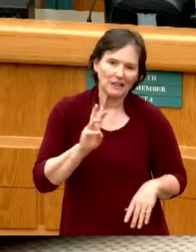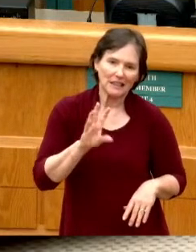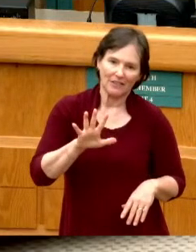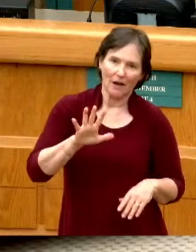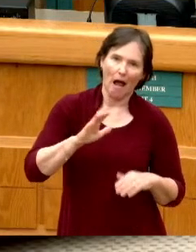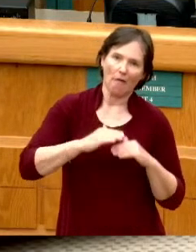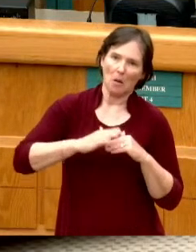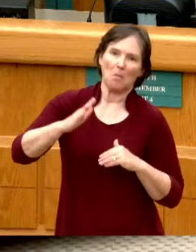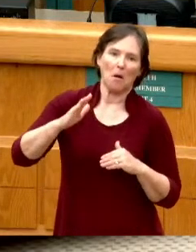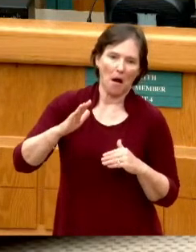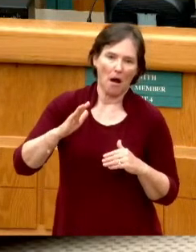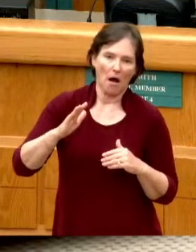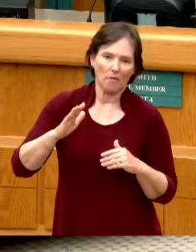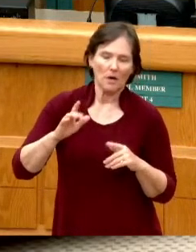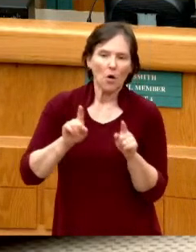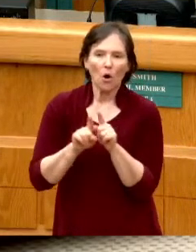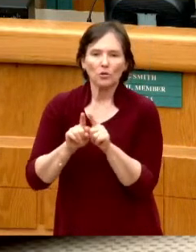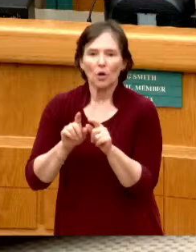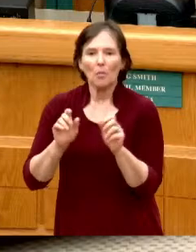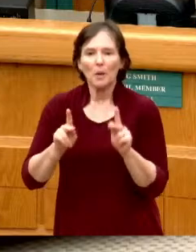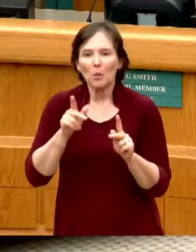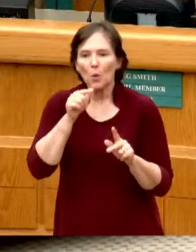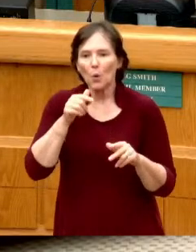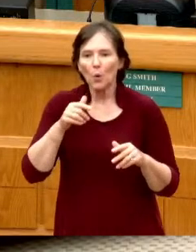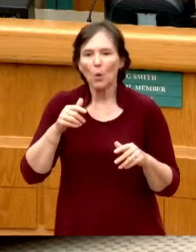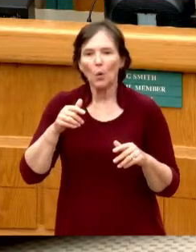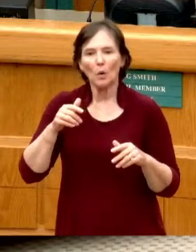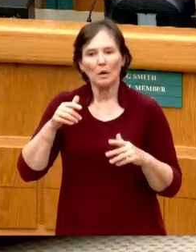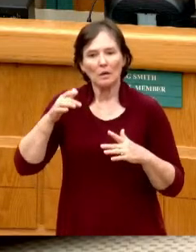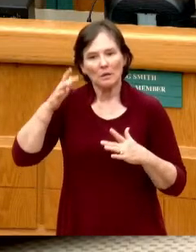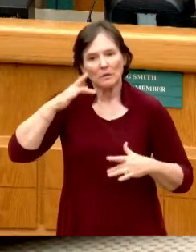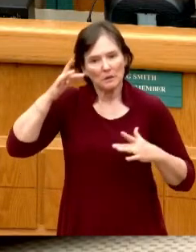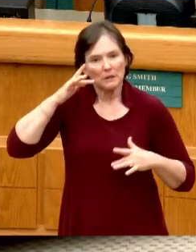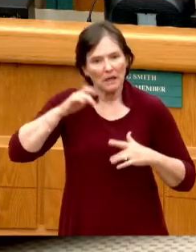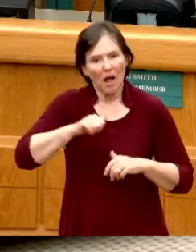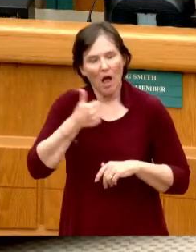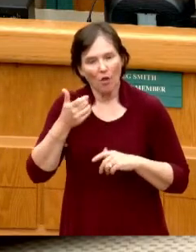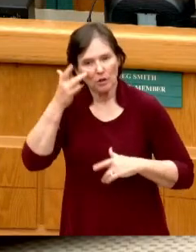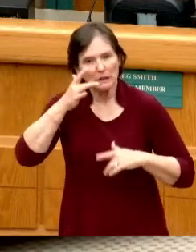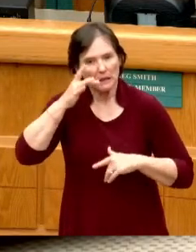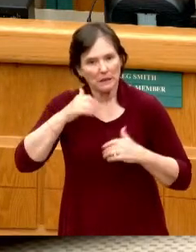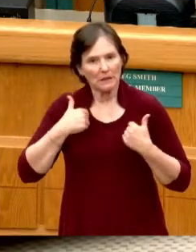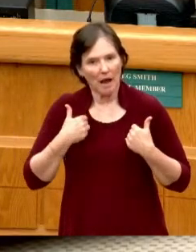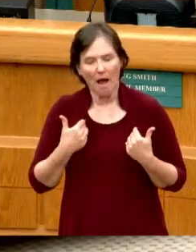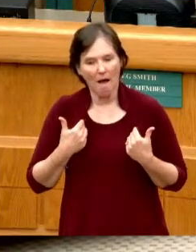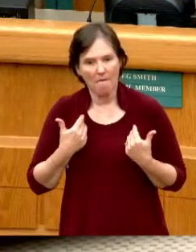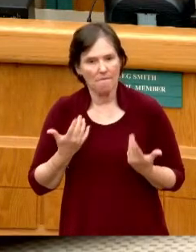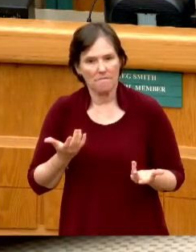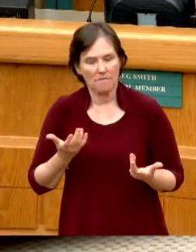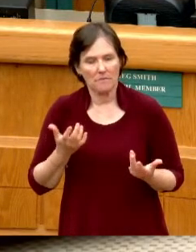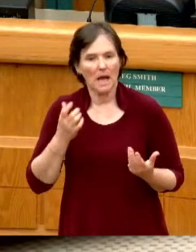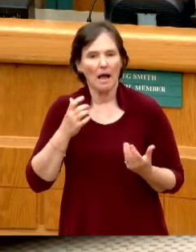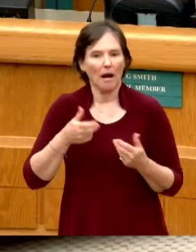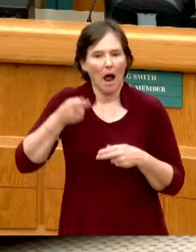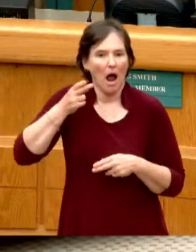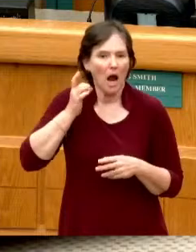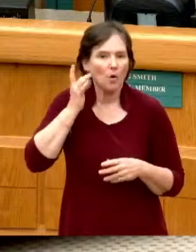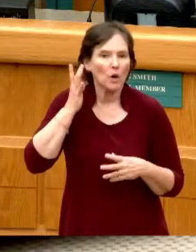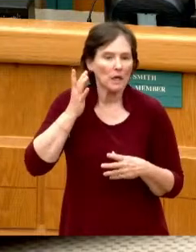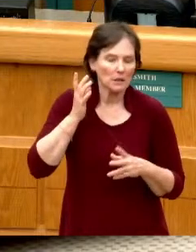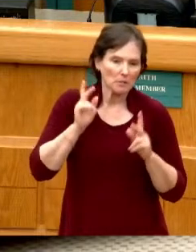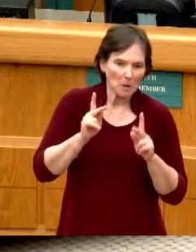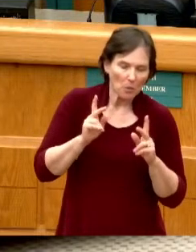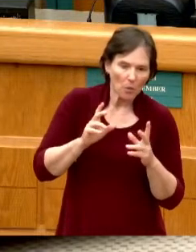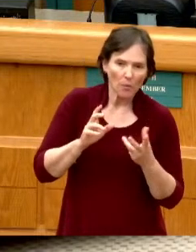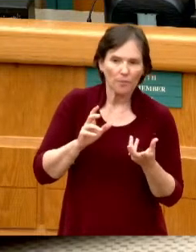it's going to be weeks before the 1C phase opens, is what we're being told. But they asked us not